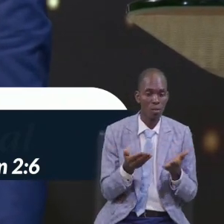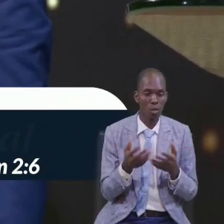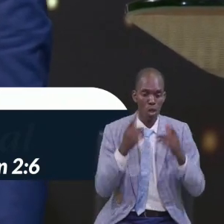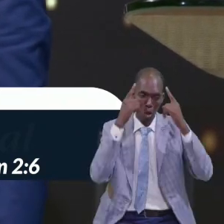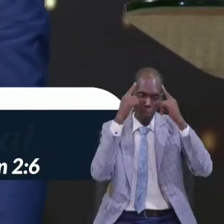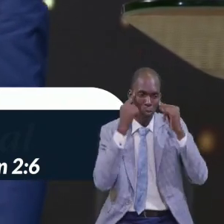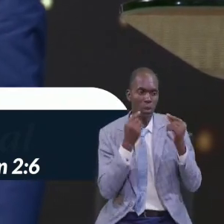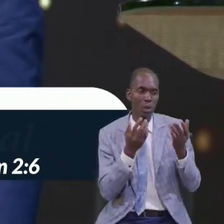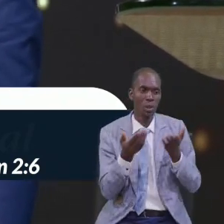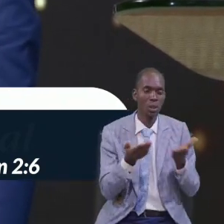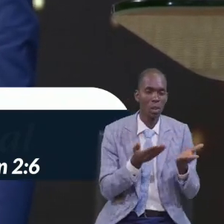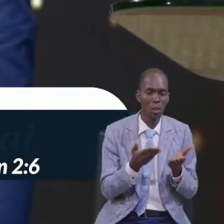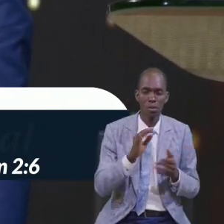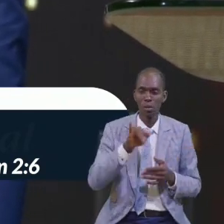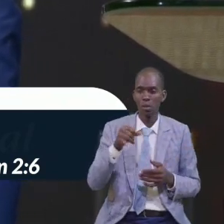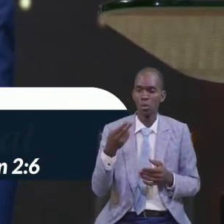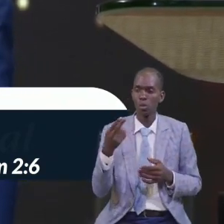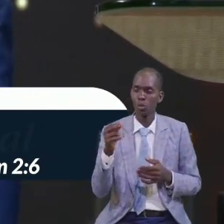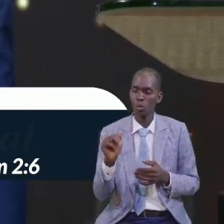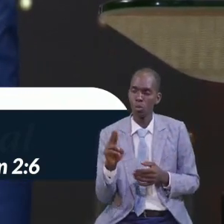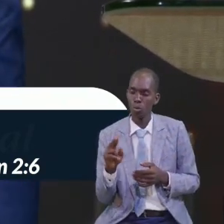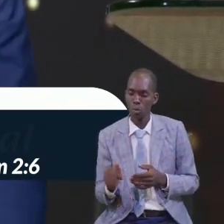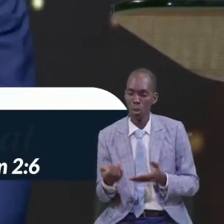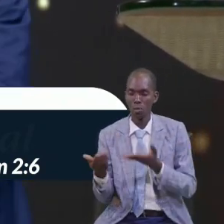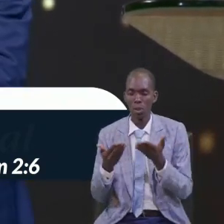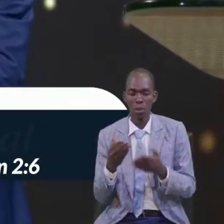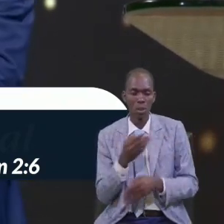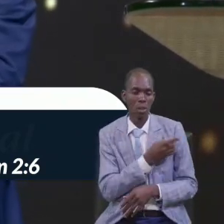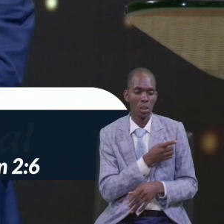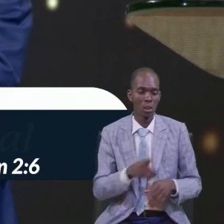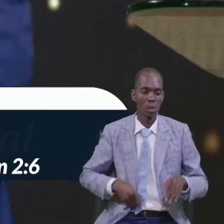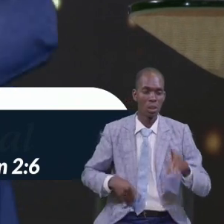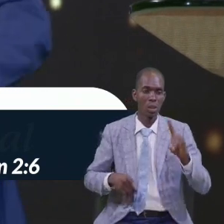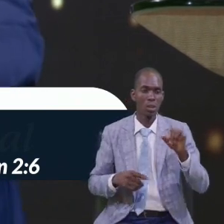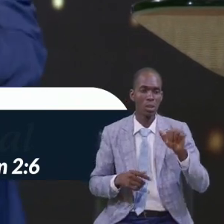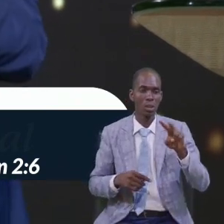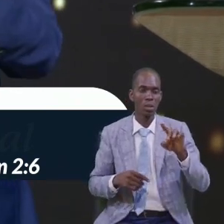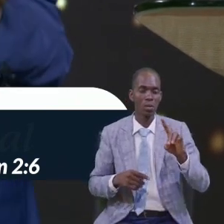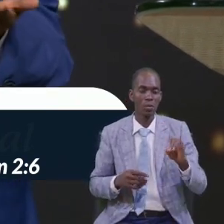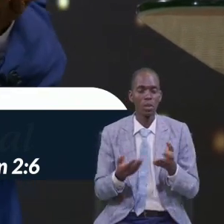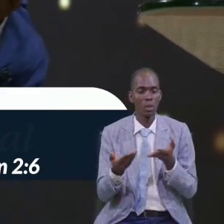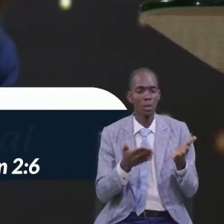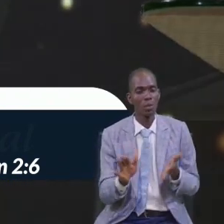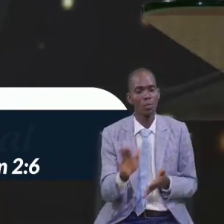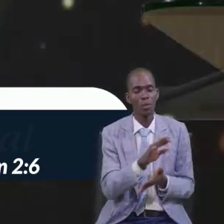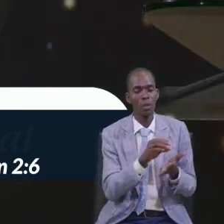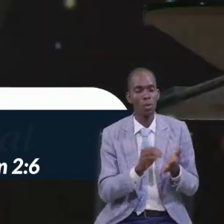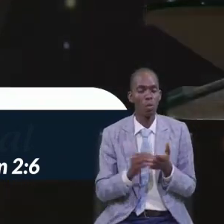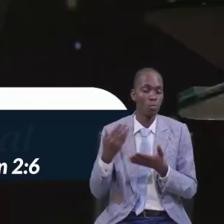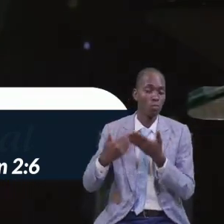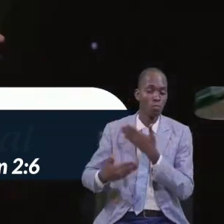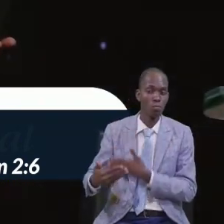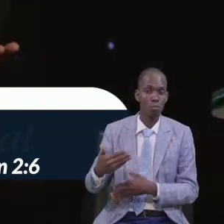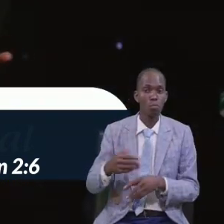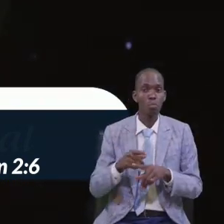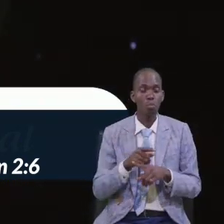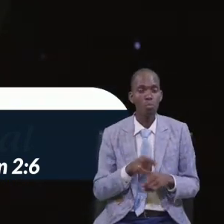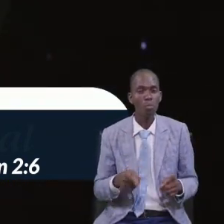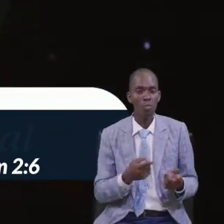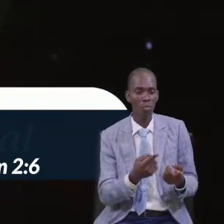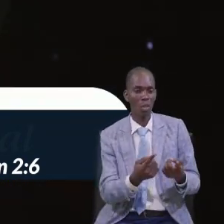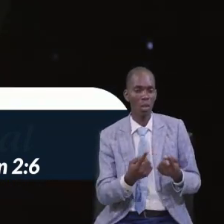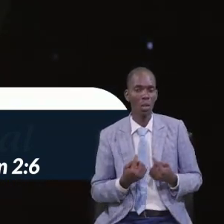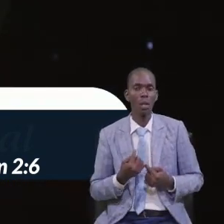served, Joshua served, David served, his own generation, but he came and he brought a